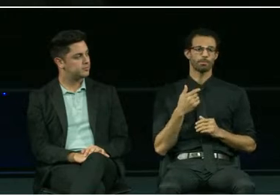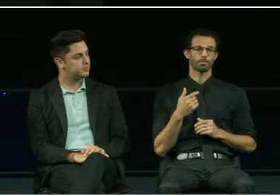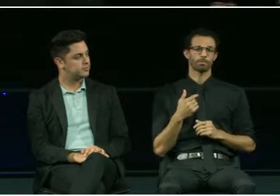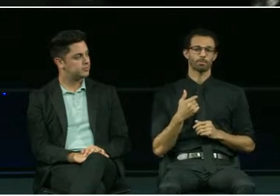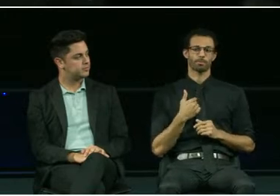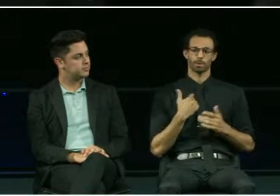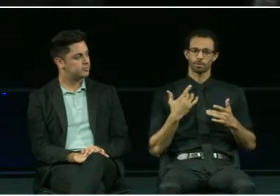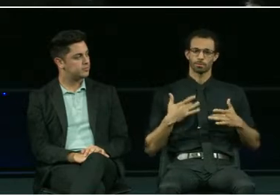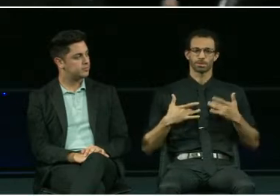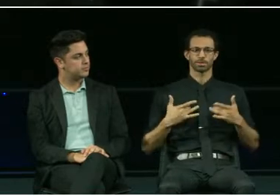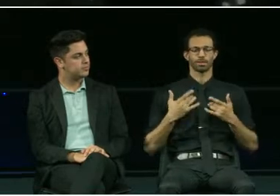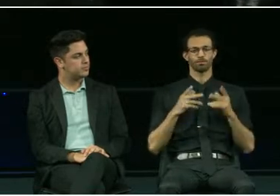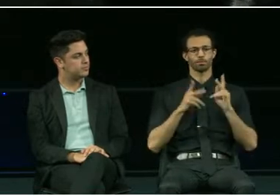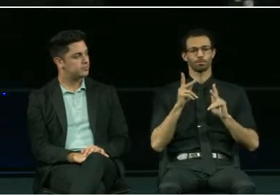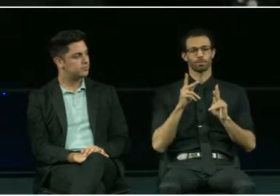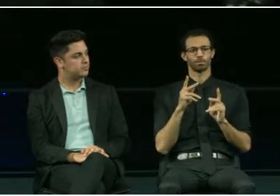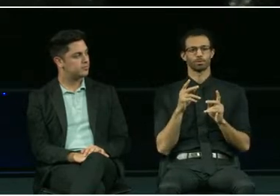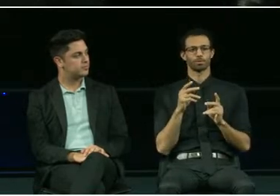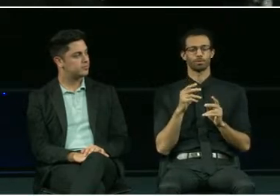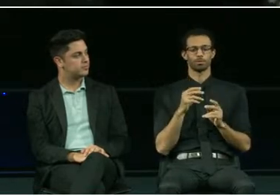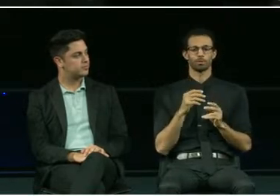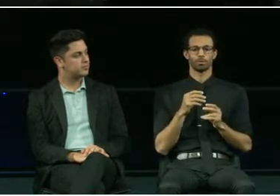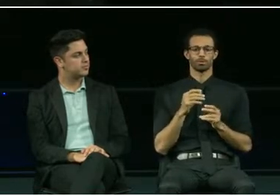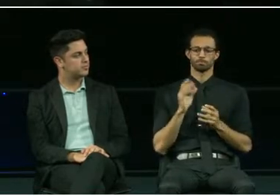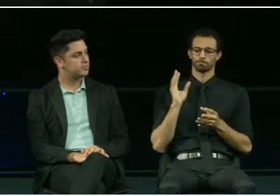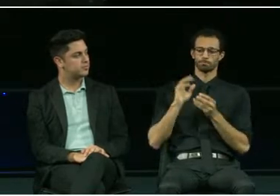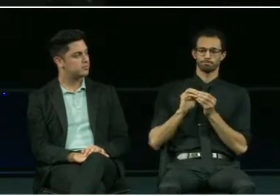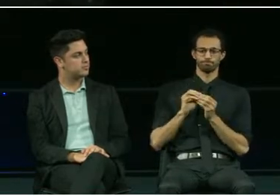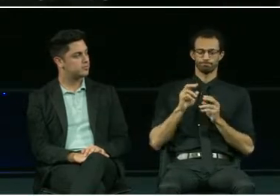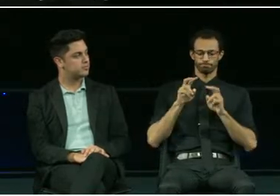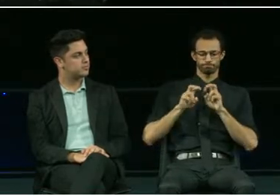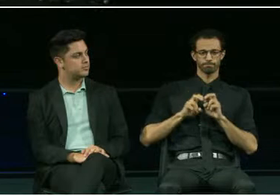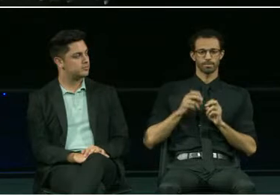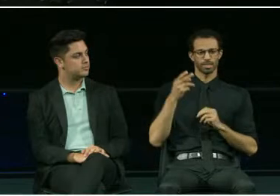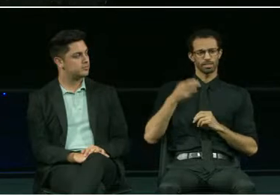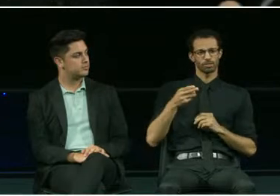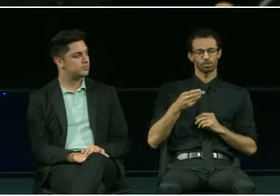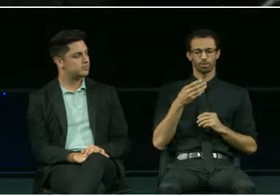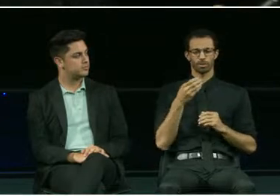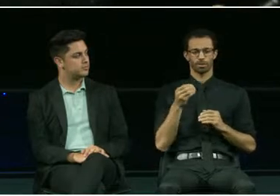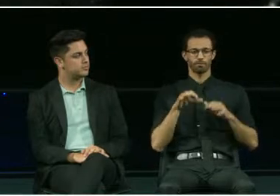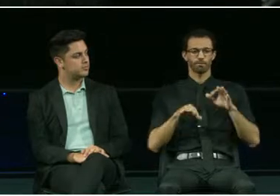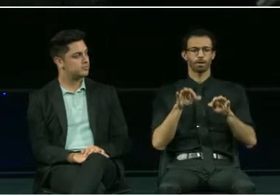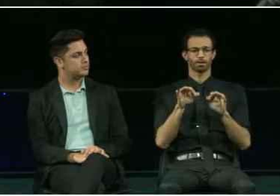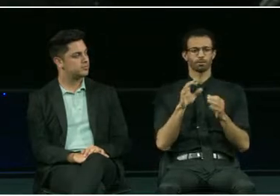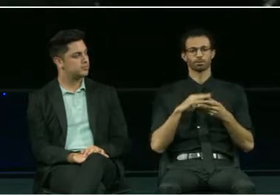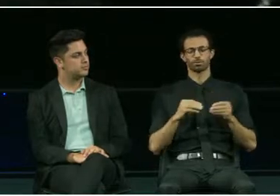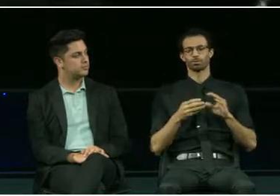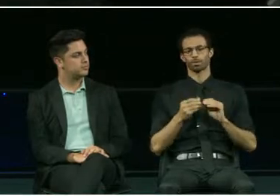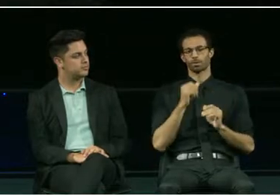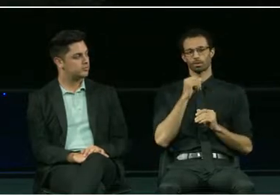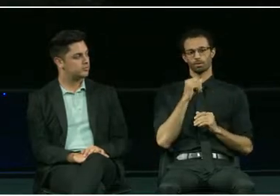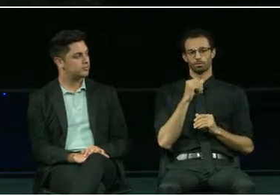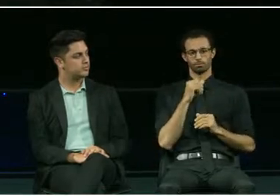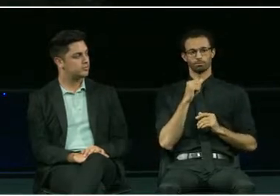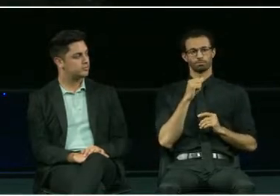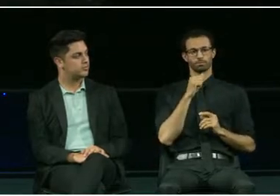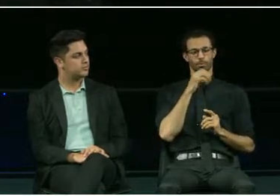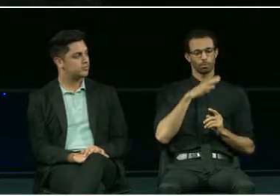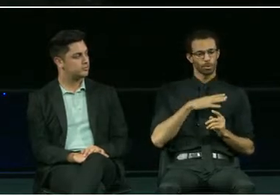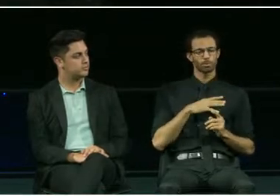I'm excited for people to look back at history and really pull out these stories, not just women, but people of color,